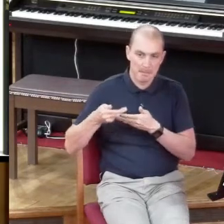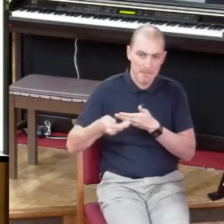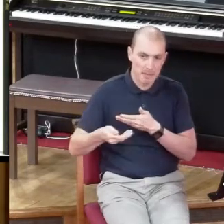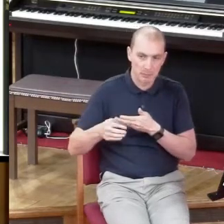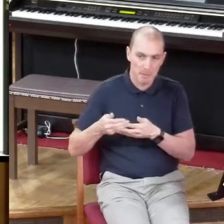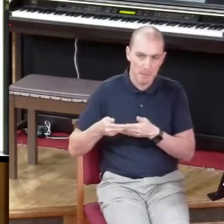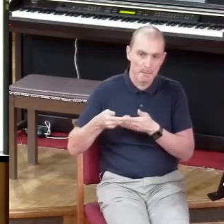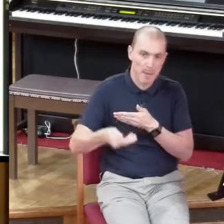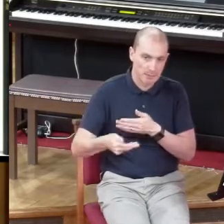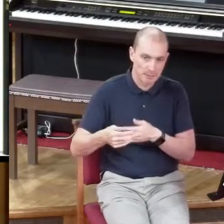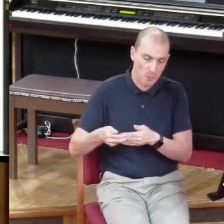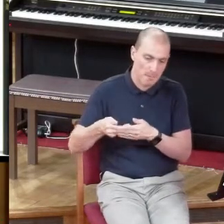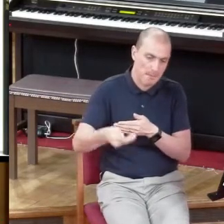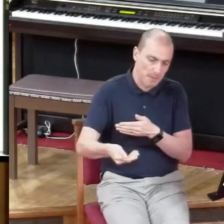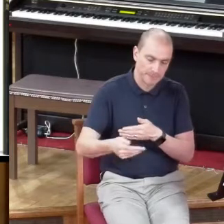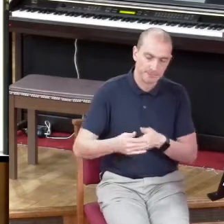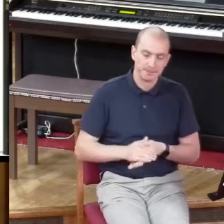a succession.